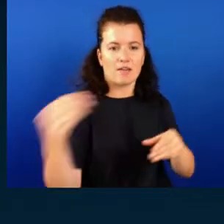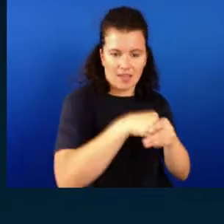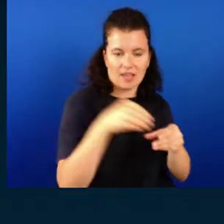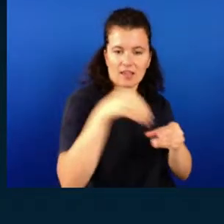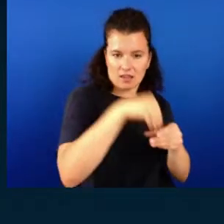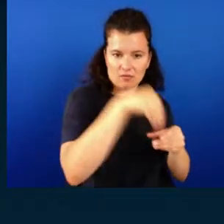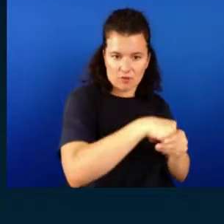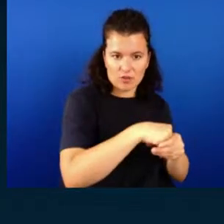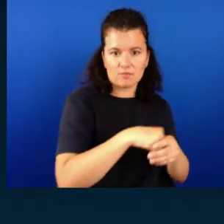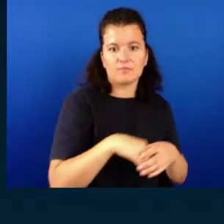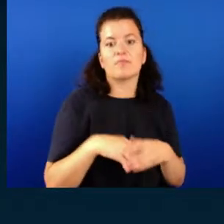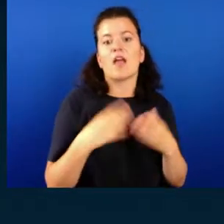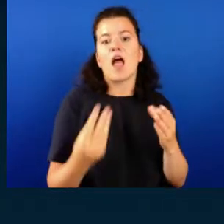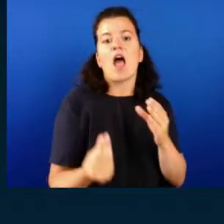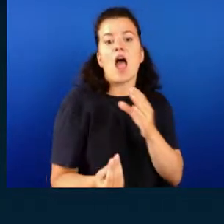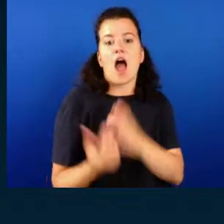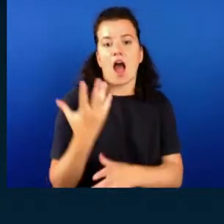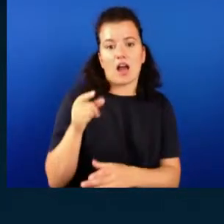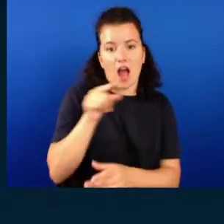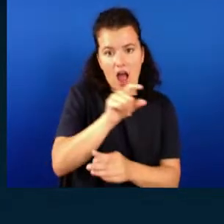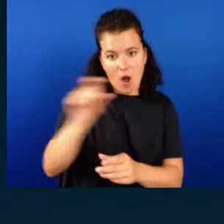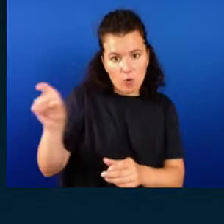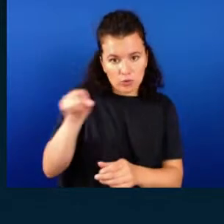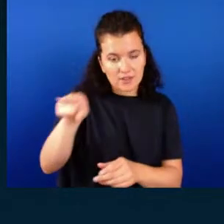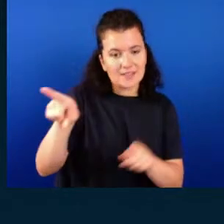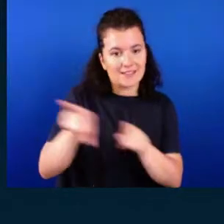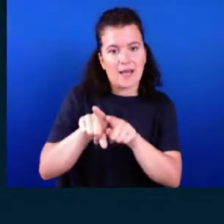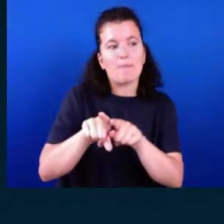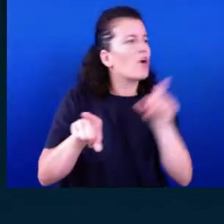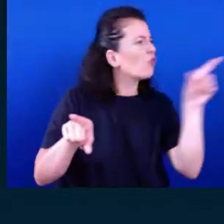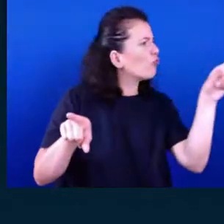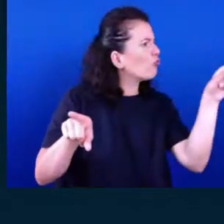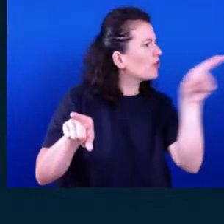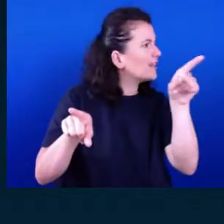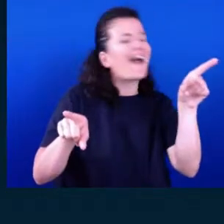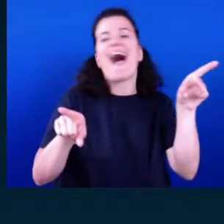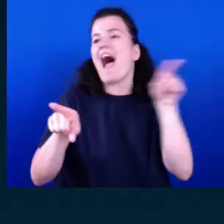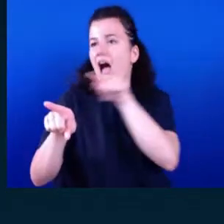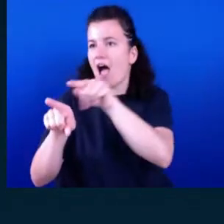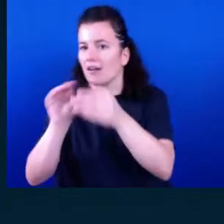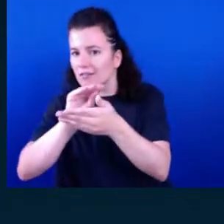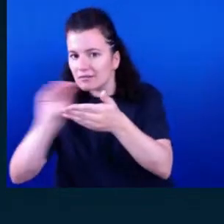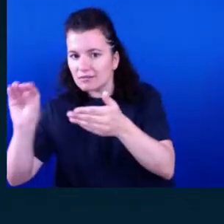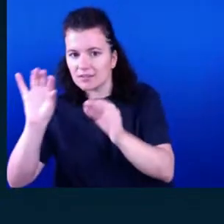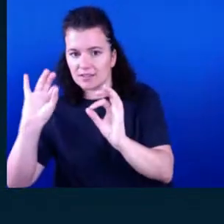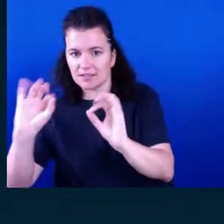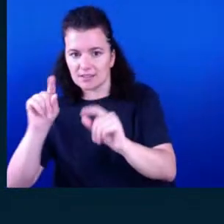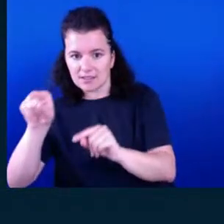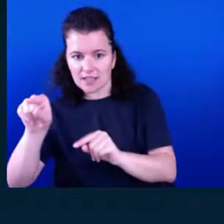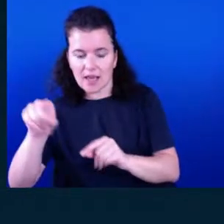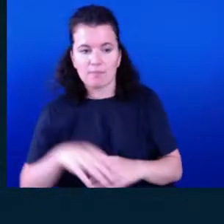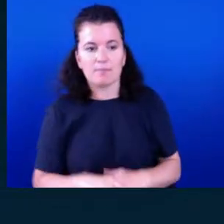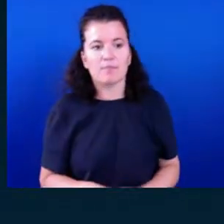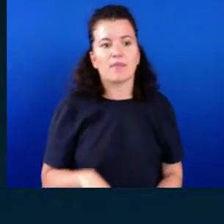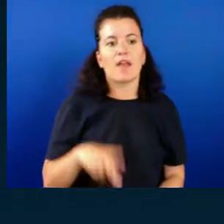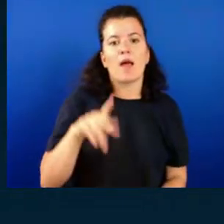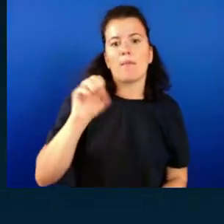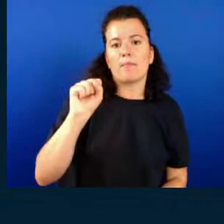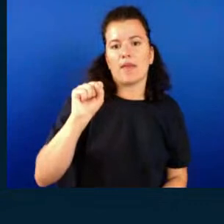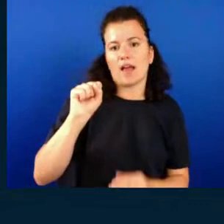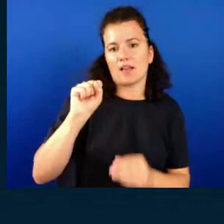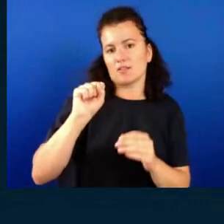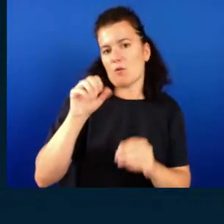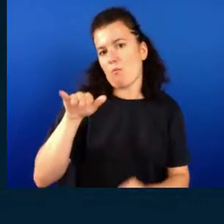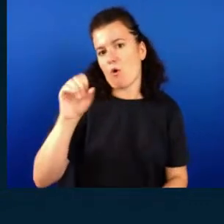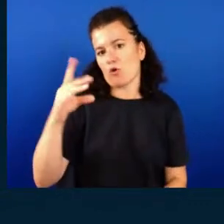account, which I'm reading from the GUI, and then I'm just calling Azure PS PowerShell module to create a storage